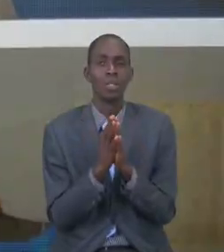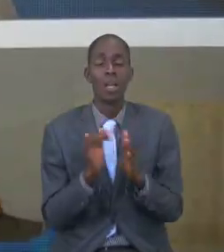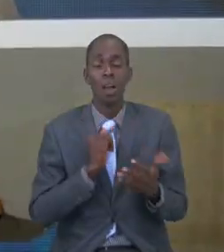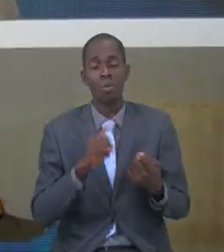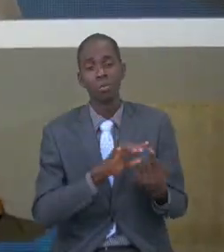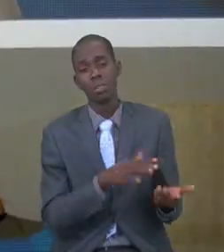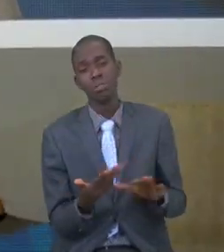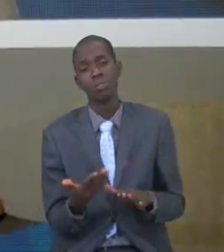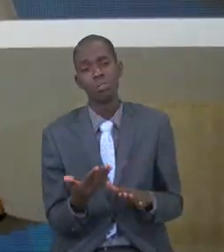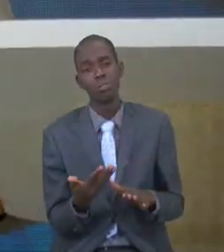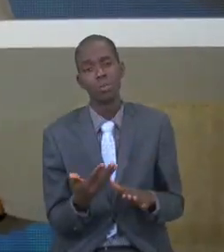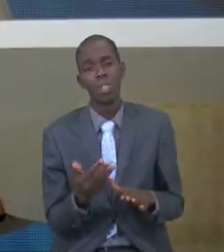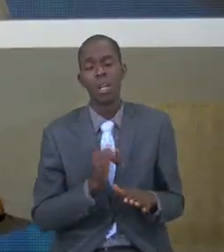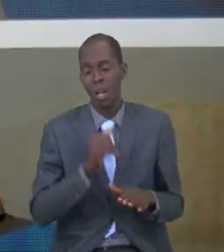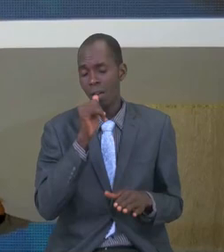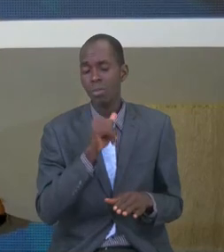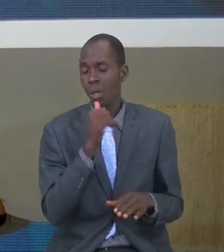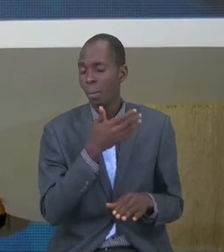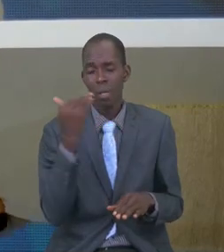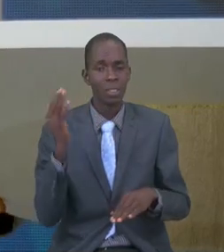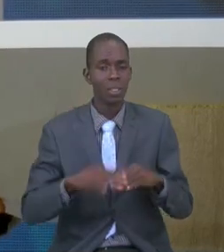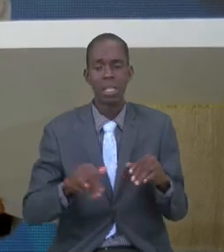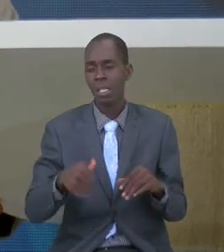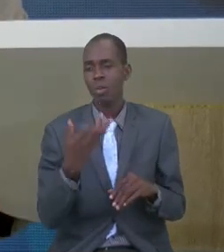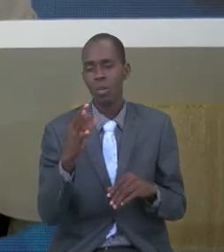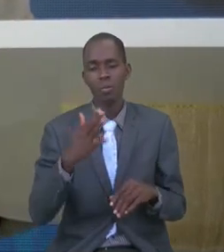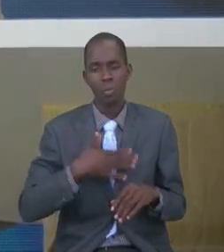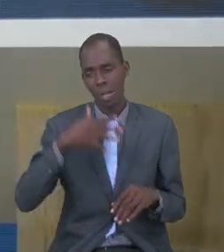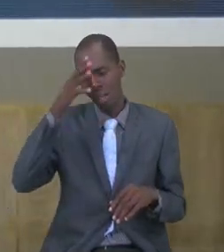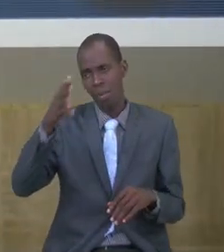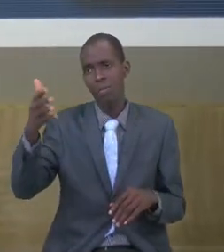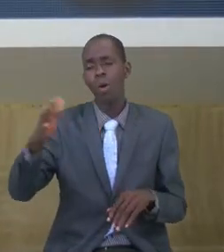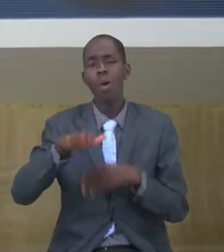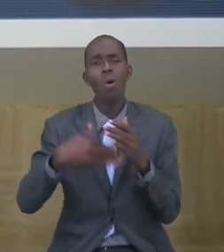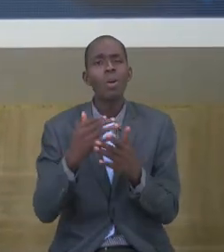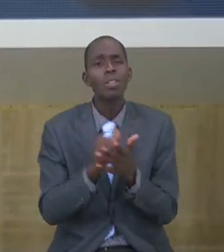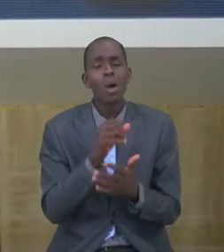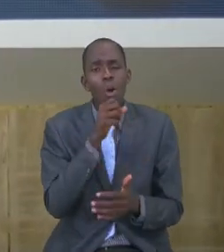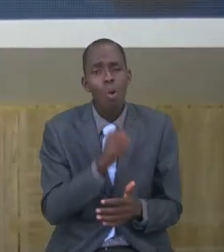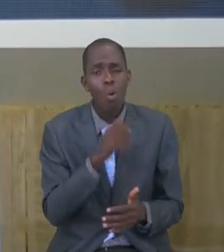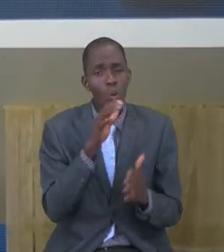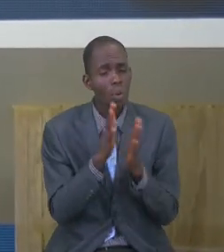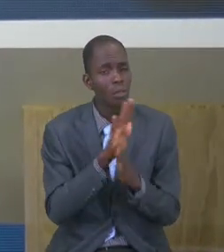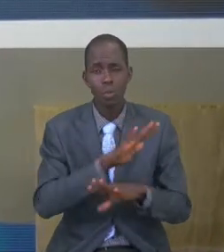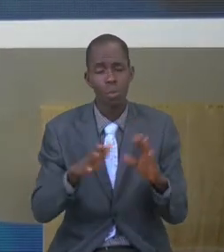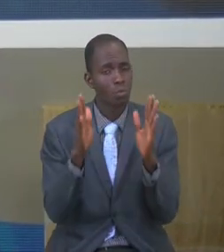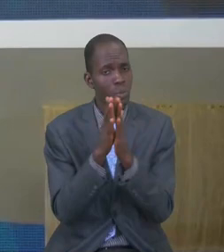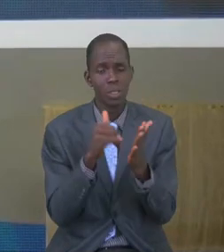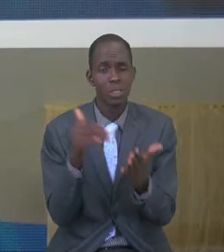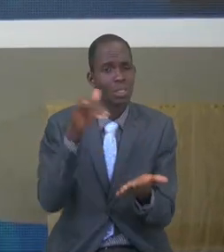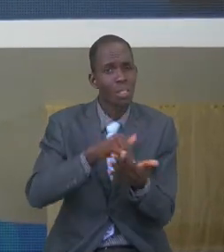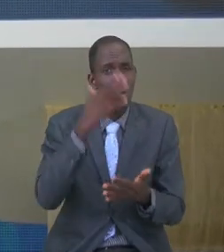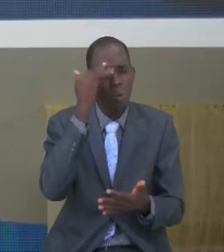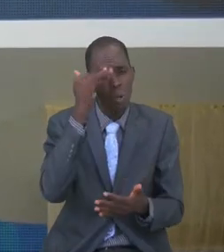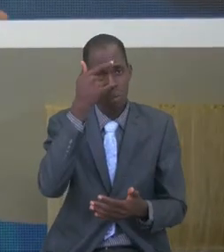die. I'm not better than any of my fathers. All that old prayer, don't pray that prayer again, because